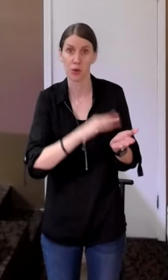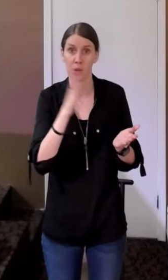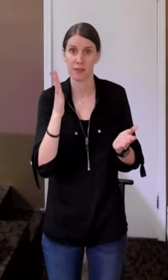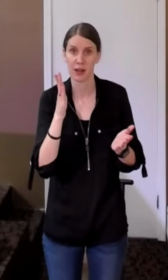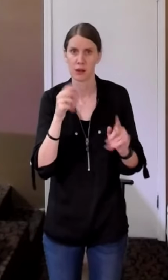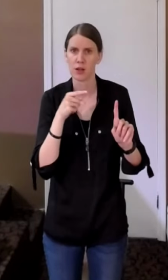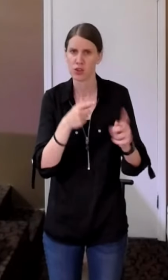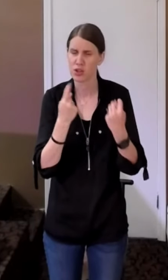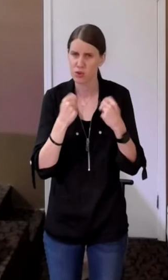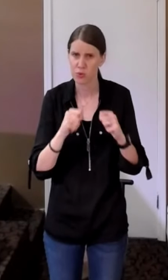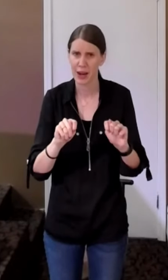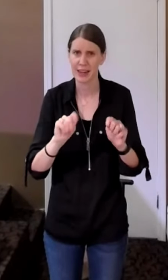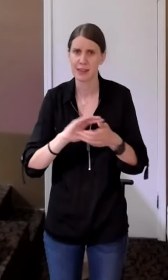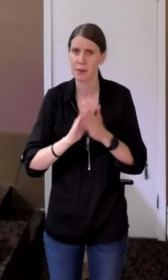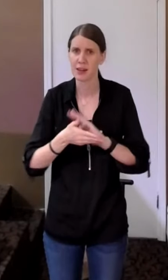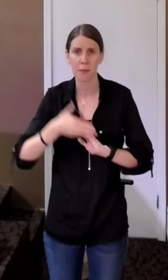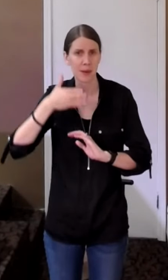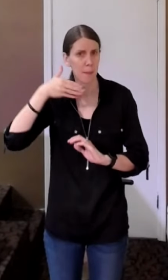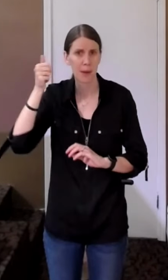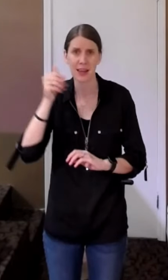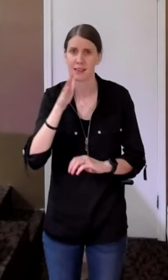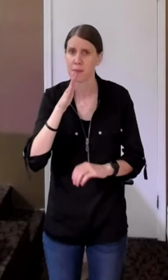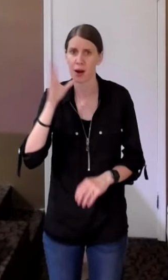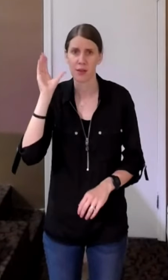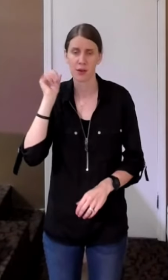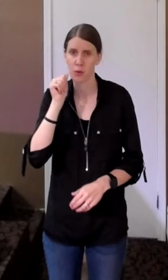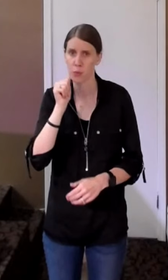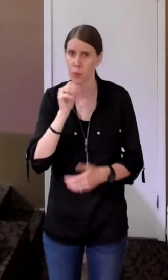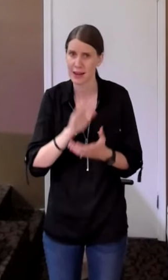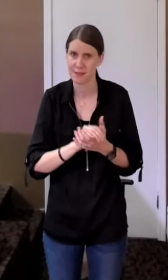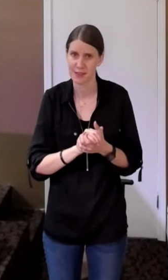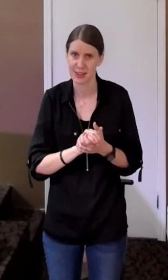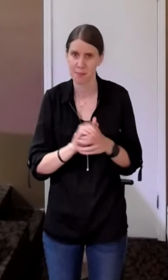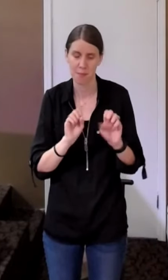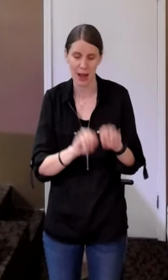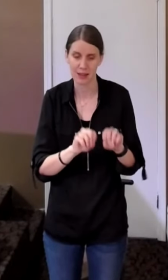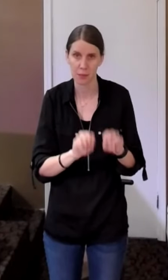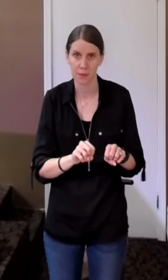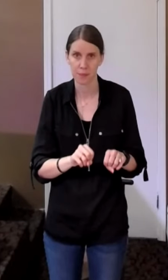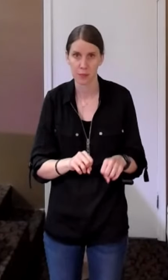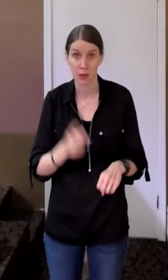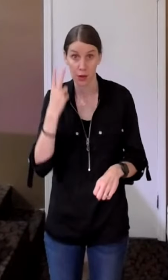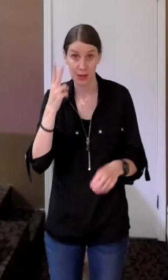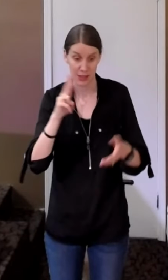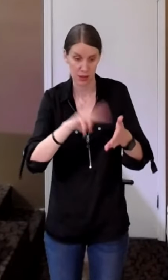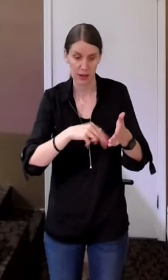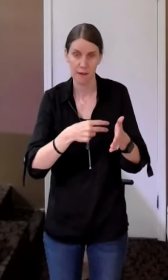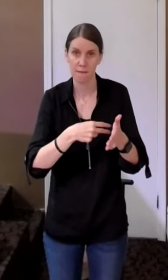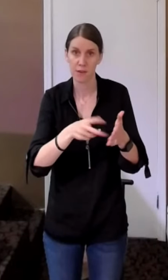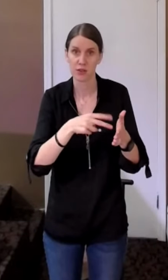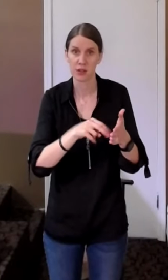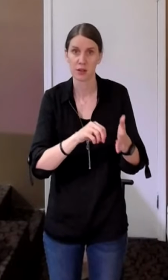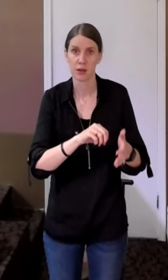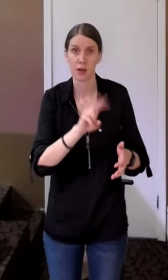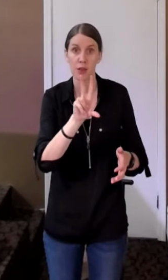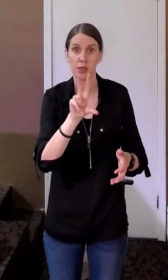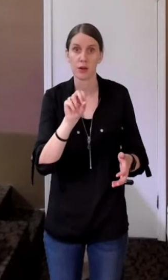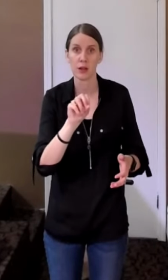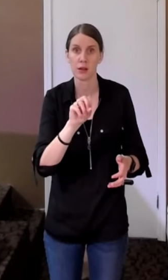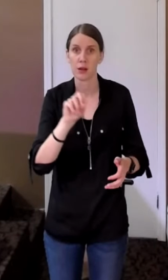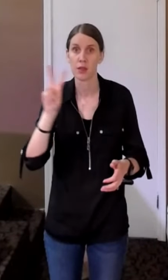She strives to be the best mother and wife that she can be. You get down to verses 30 and 31, it says that